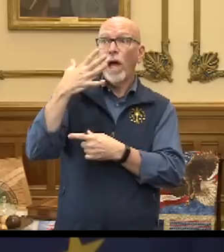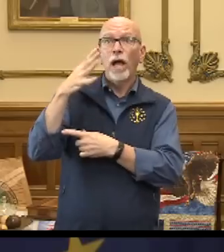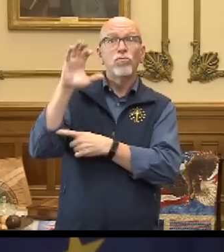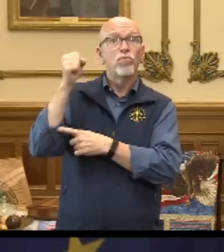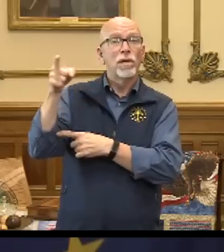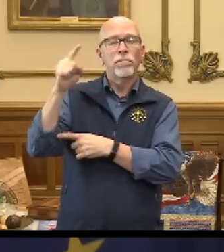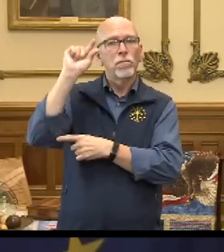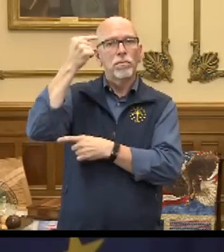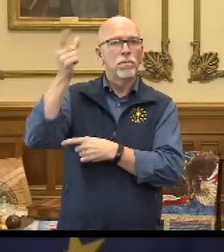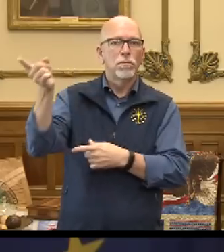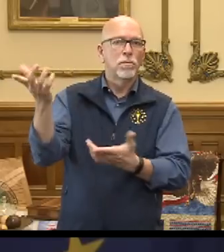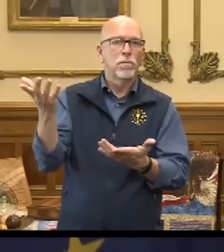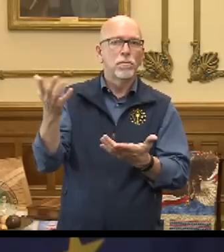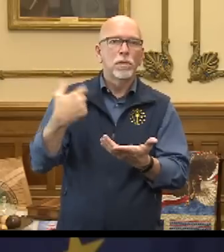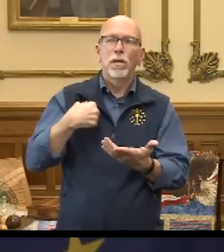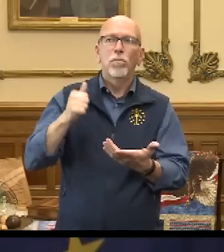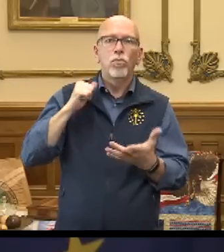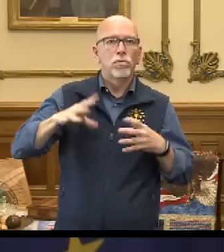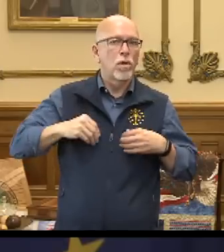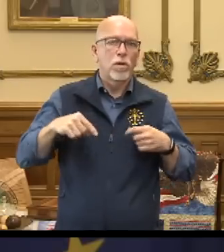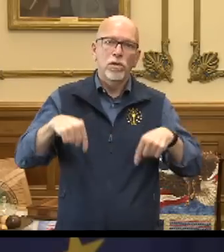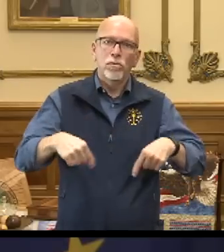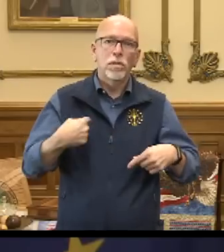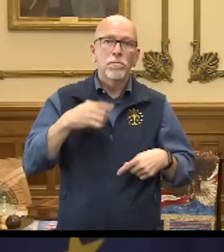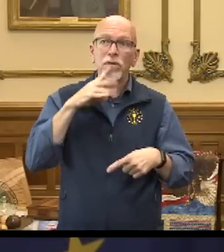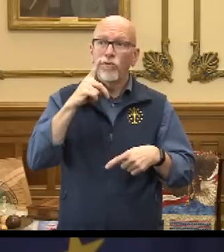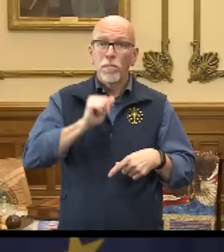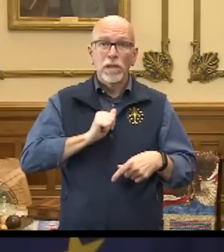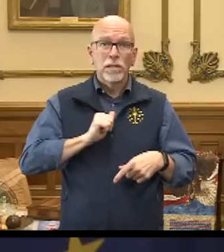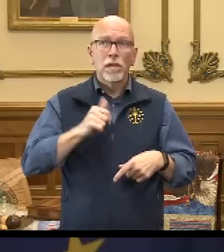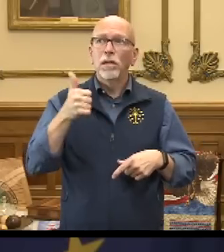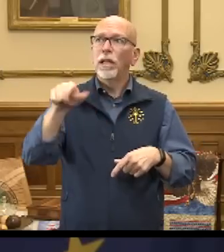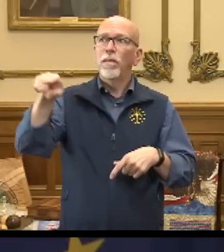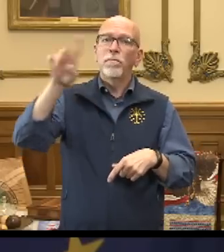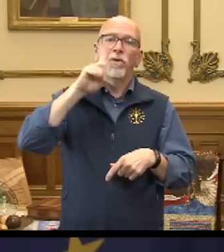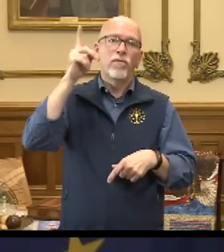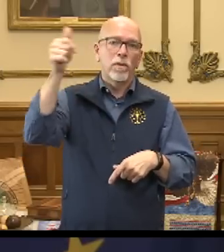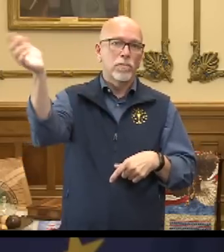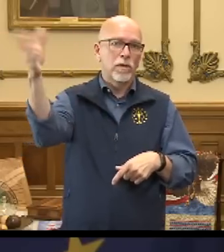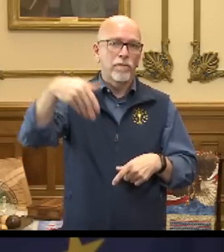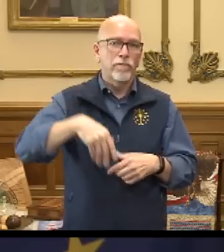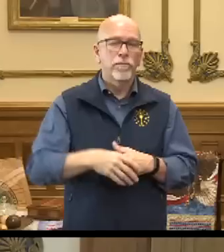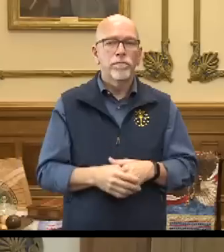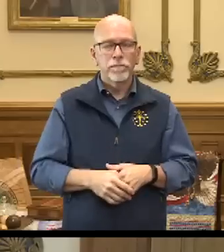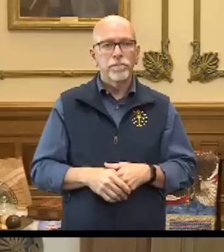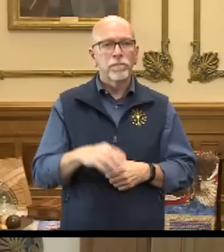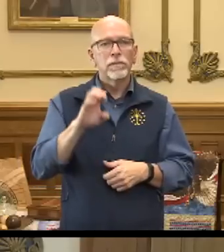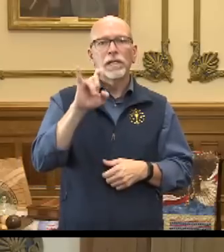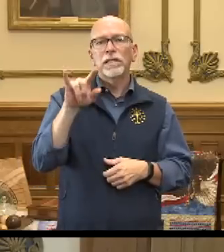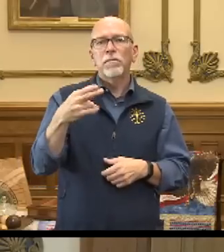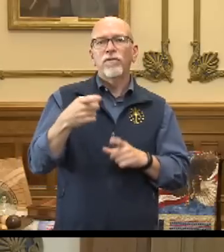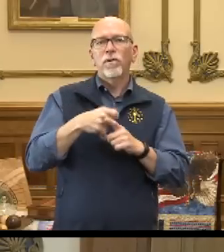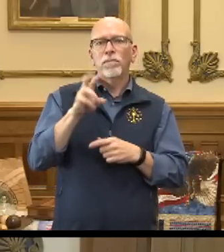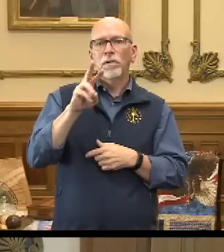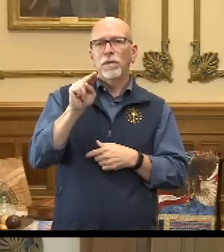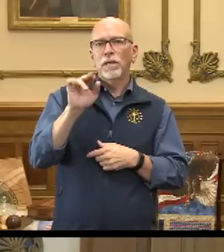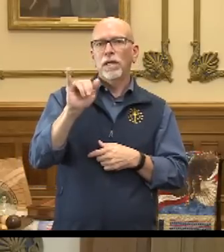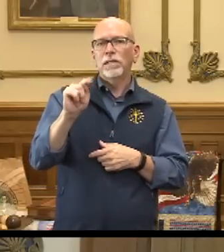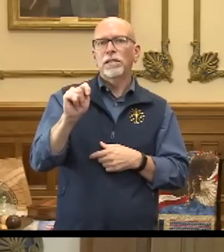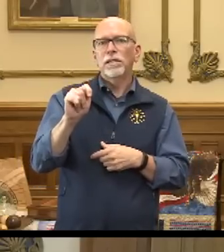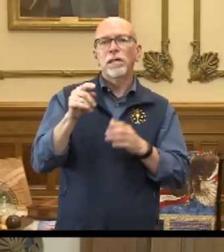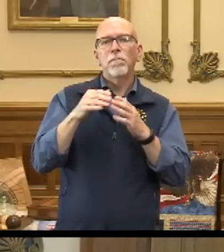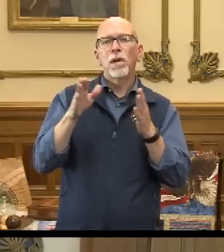stupidity. And I won't tolerate it here. I'll speak for myself. I'll let others speak for themselves. Elizabeth with WNIT